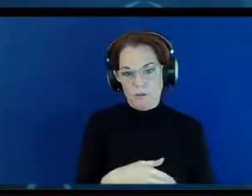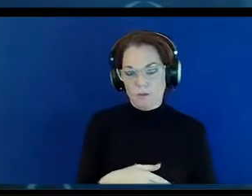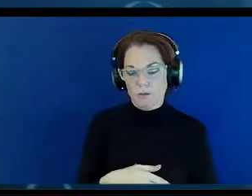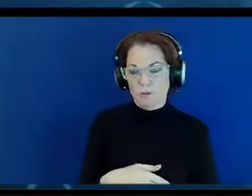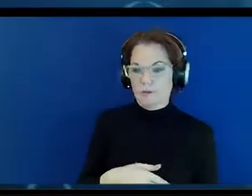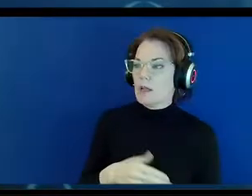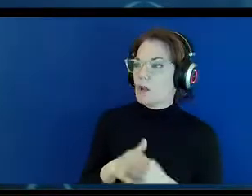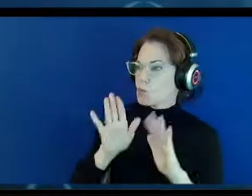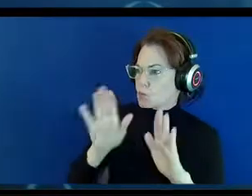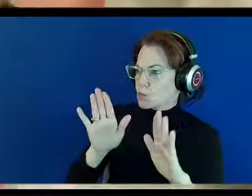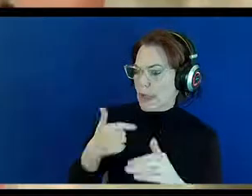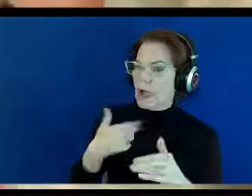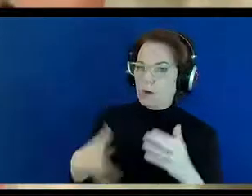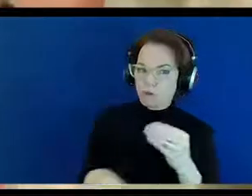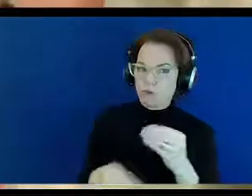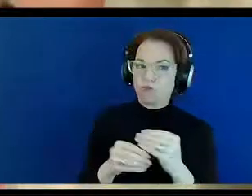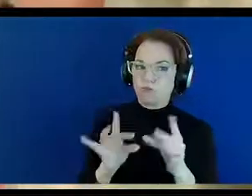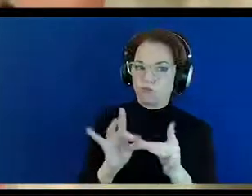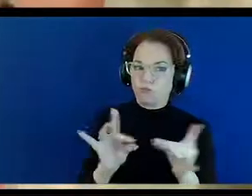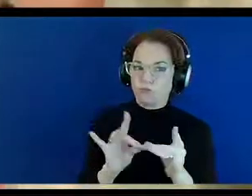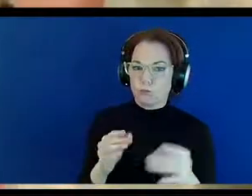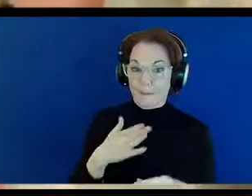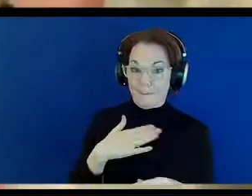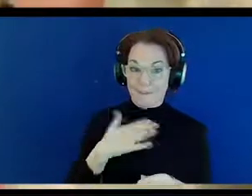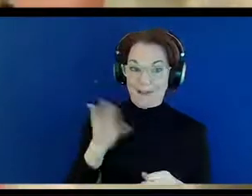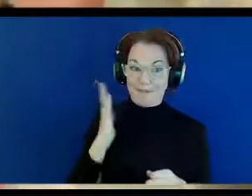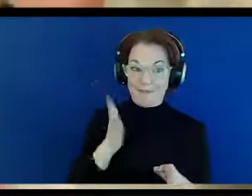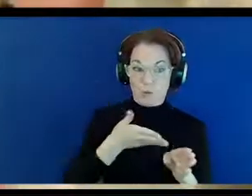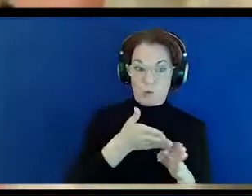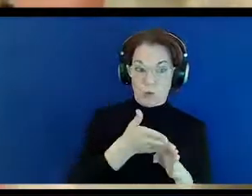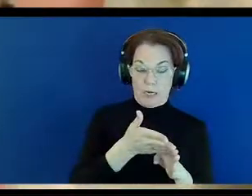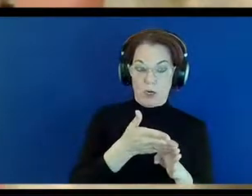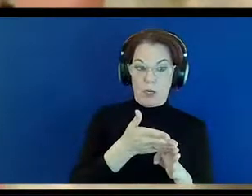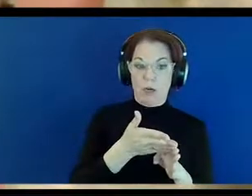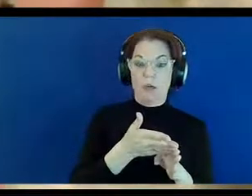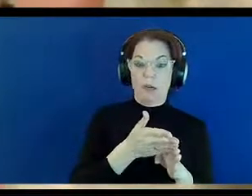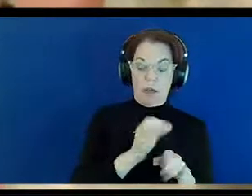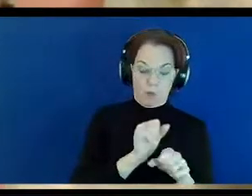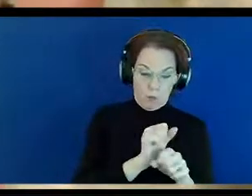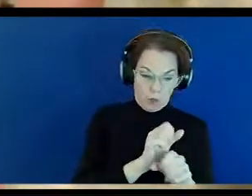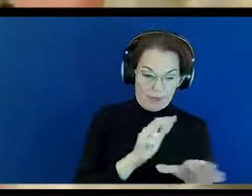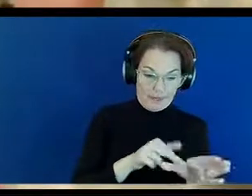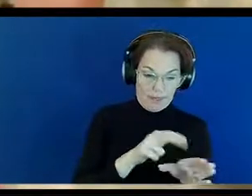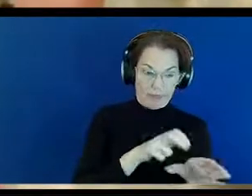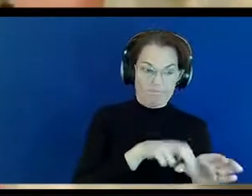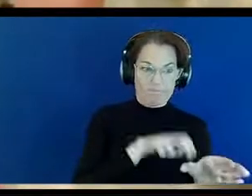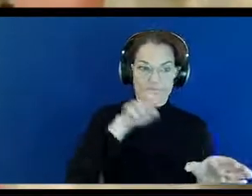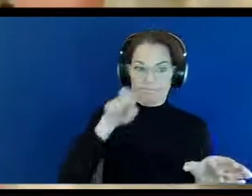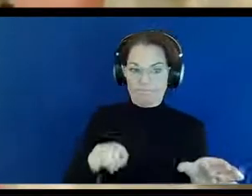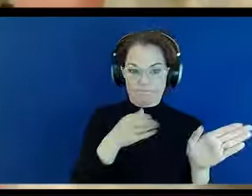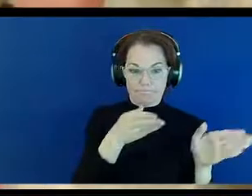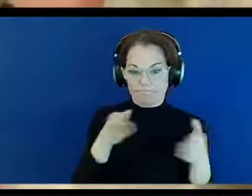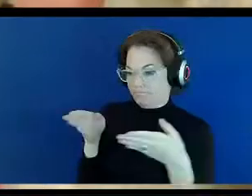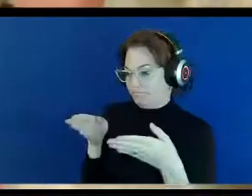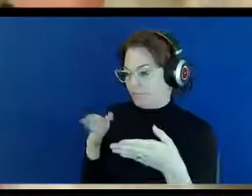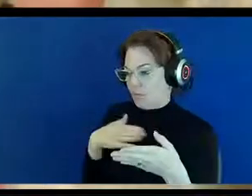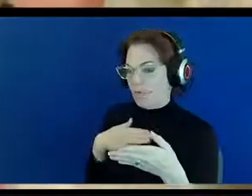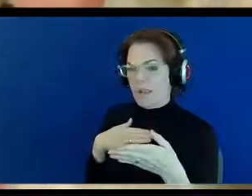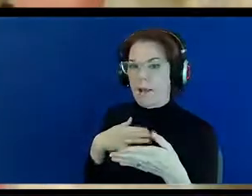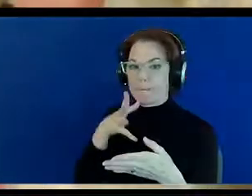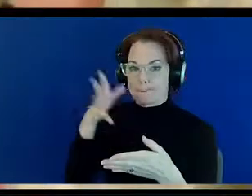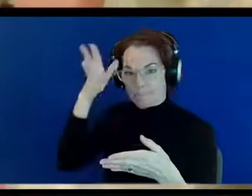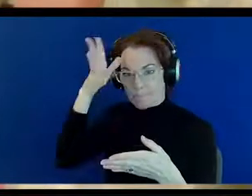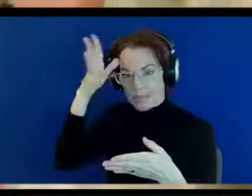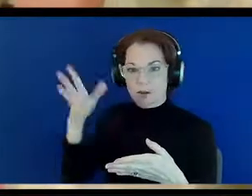build on that because I stepped away from my career to take care of my parents and in-laws. And so I want to be sure that we have to ensure that